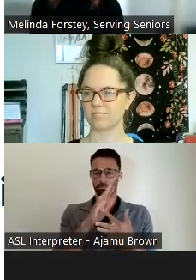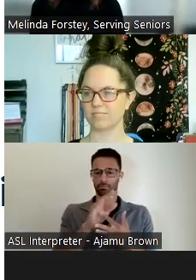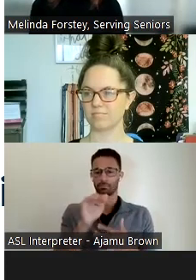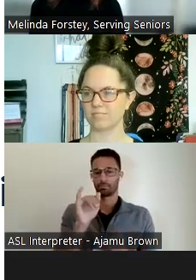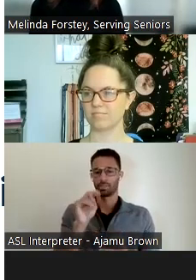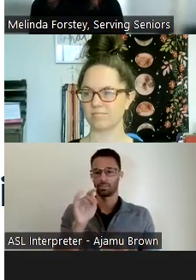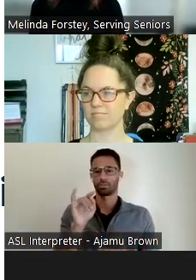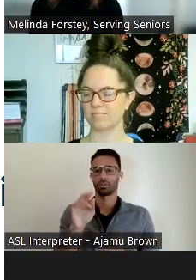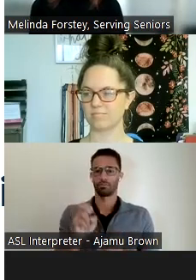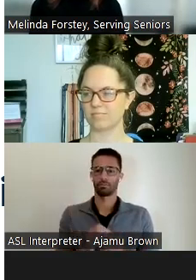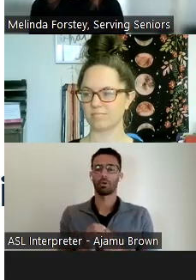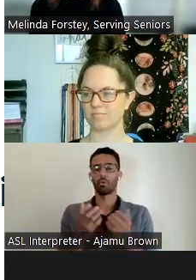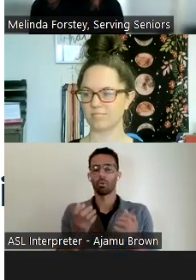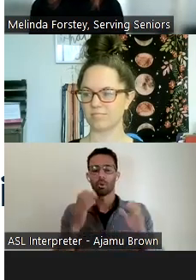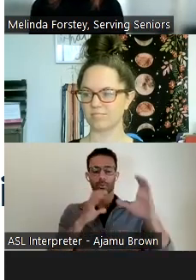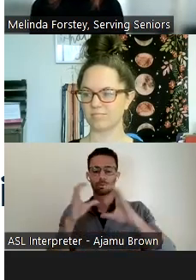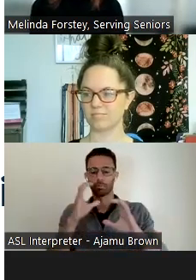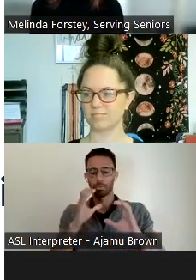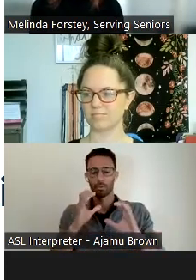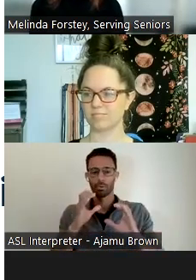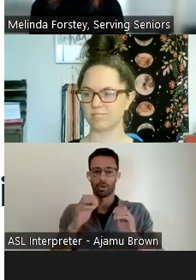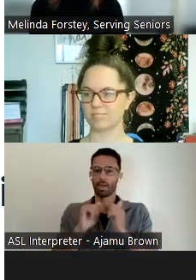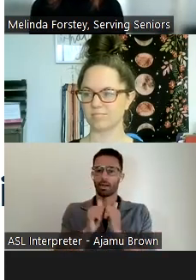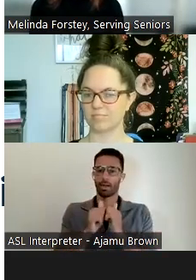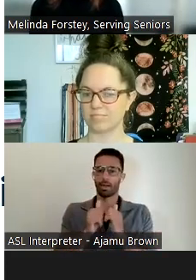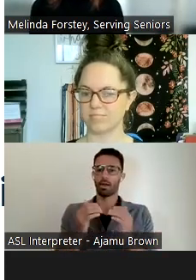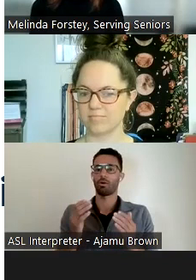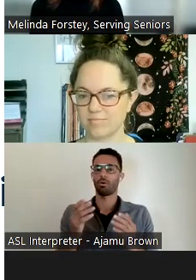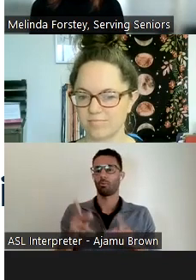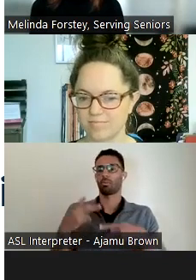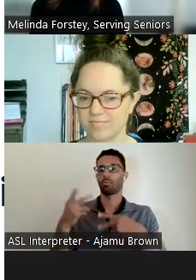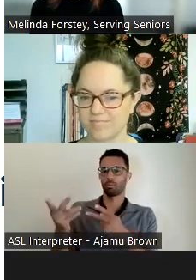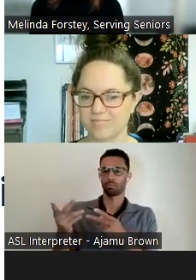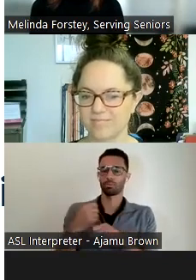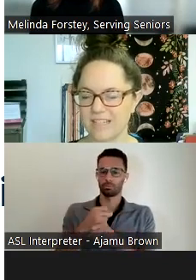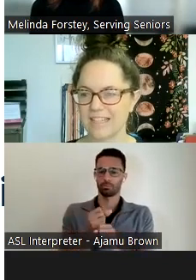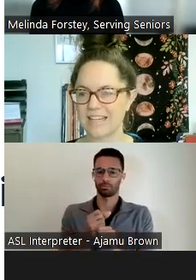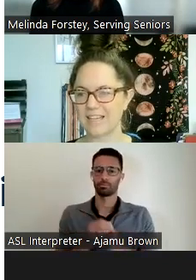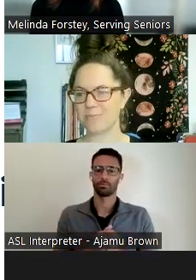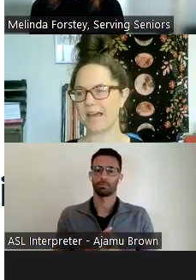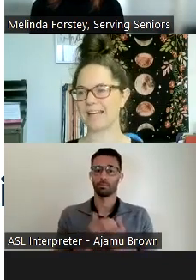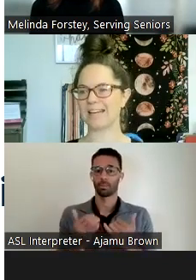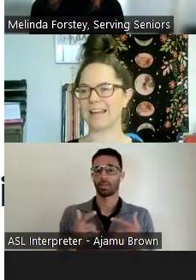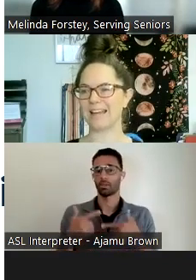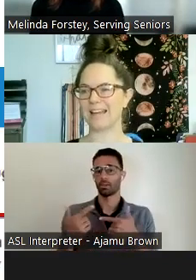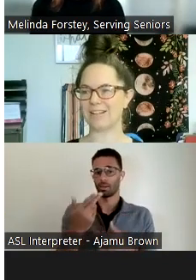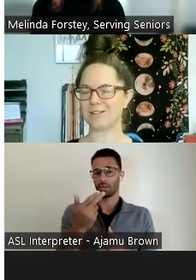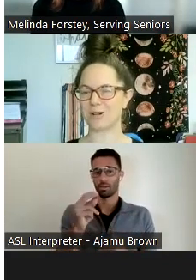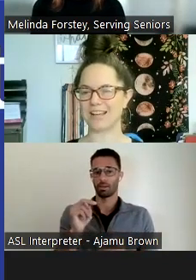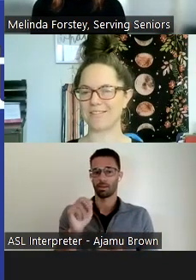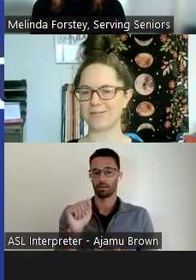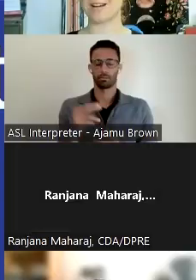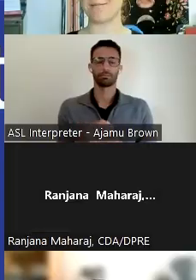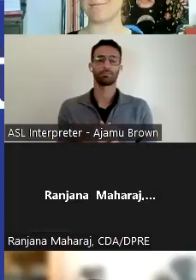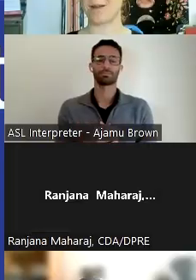to advancing a proposal. So with that, I'm going to turn it over to Hannah. Thank you, Patty, and good